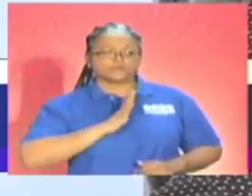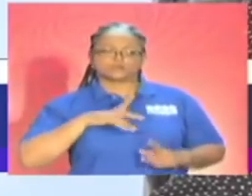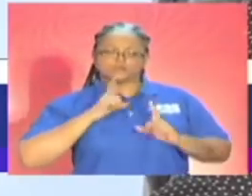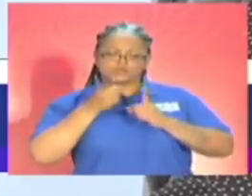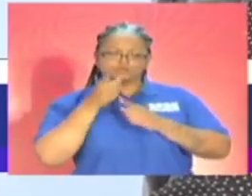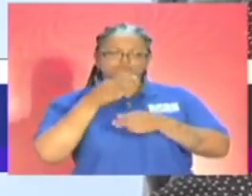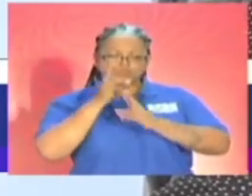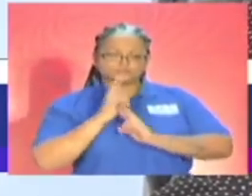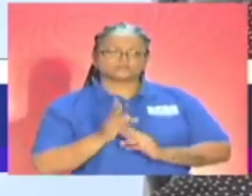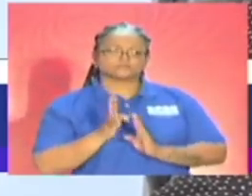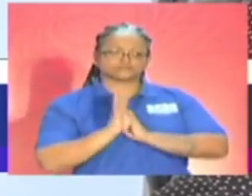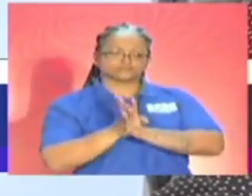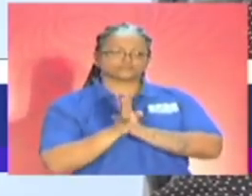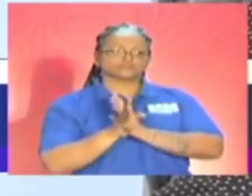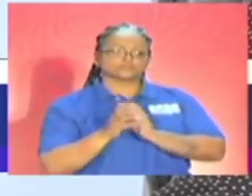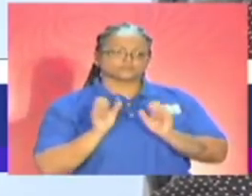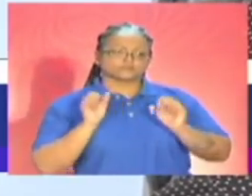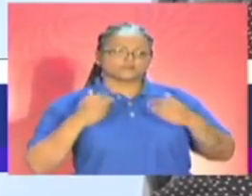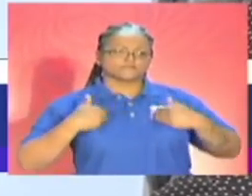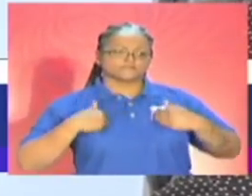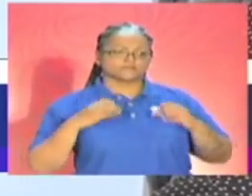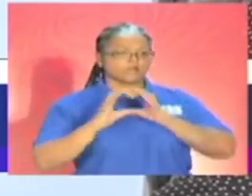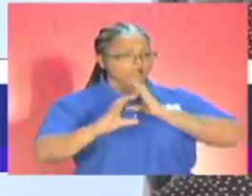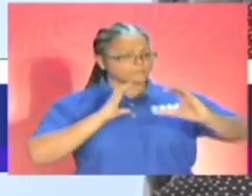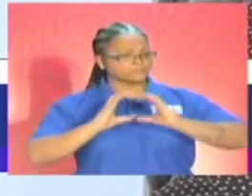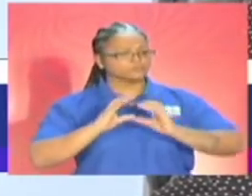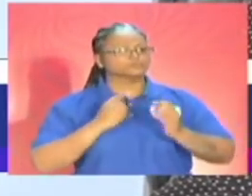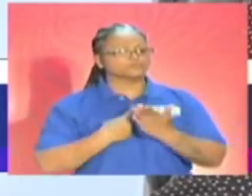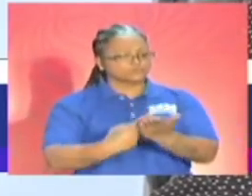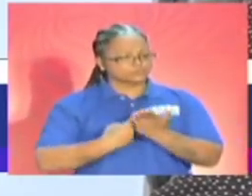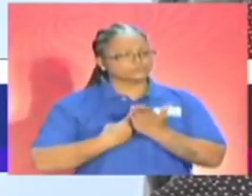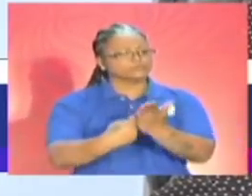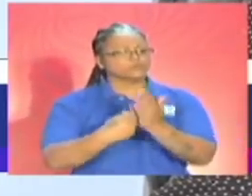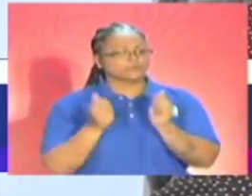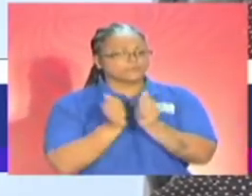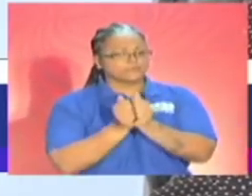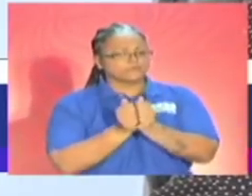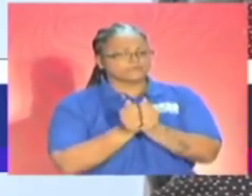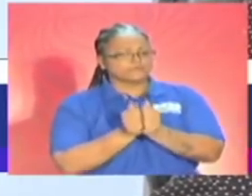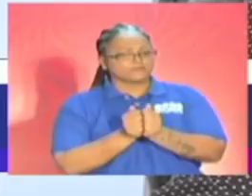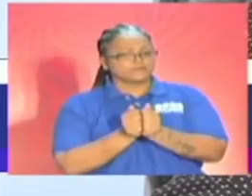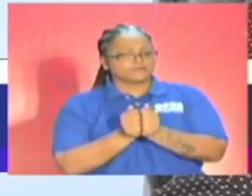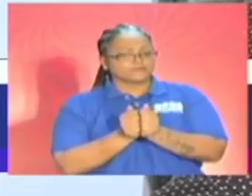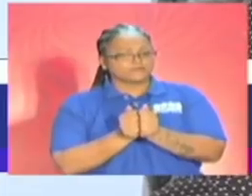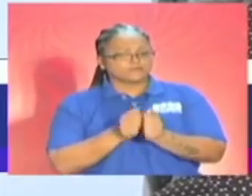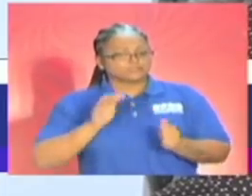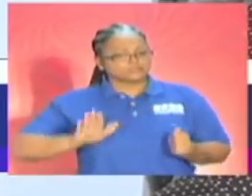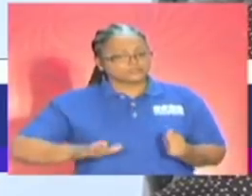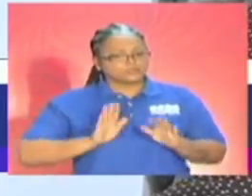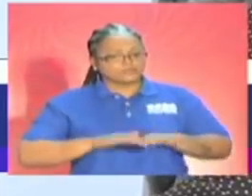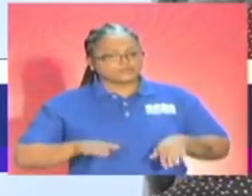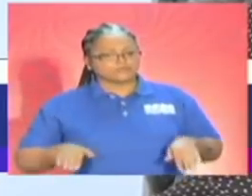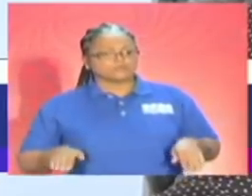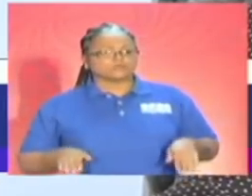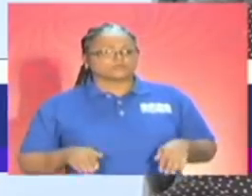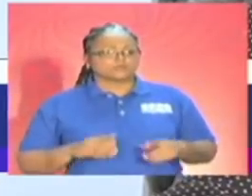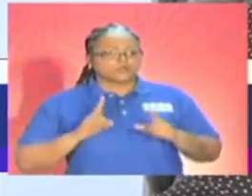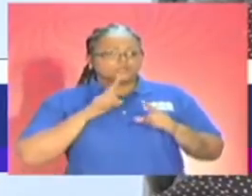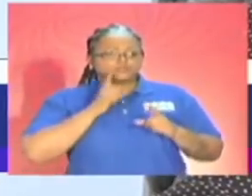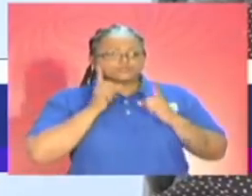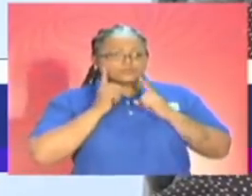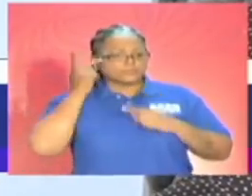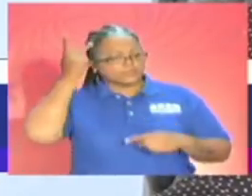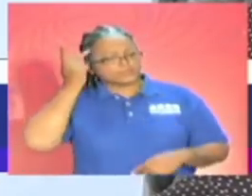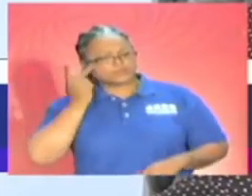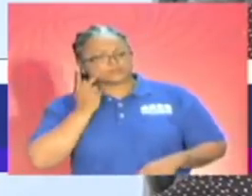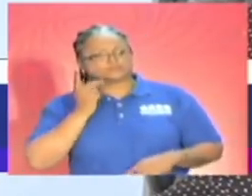a conversation with your parent explaining why you think you need to be vaccinated. And